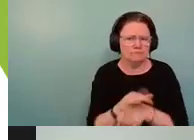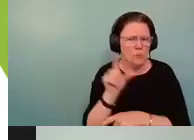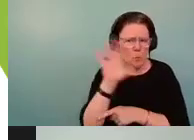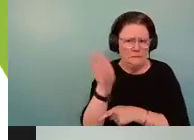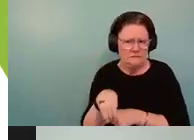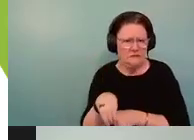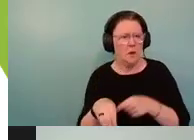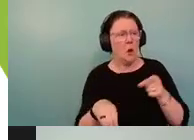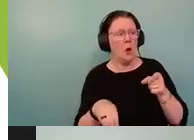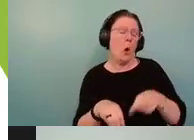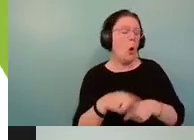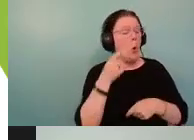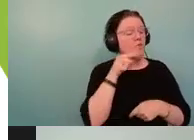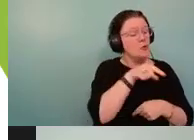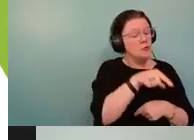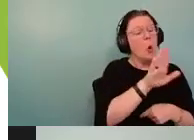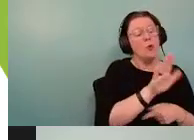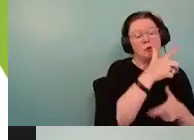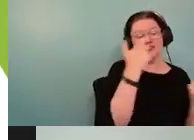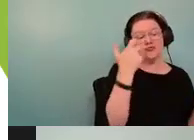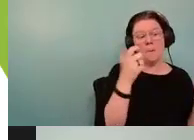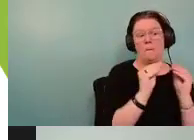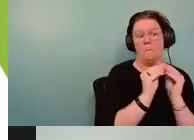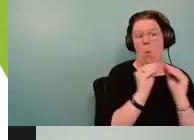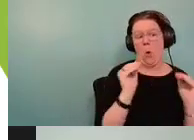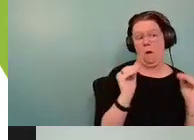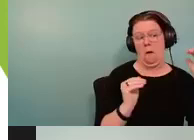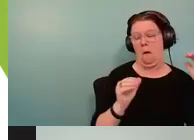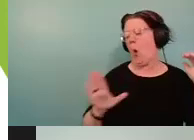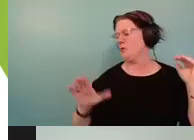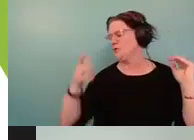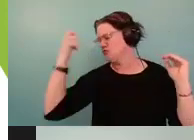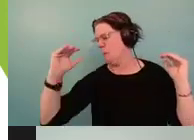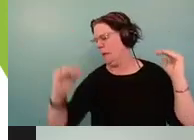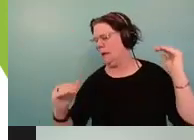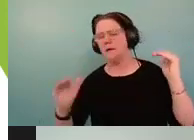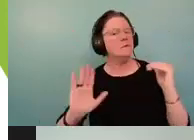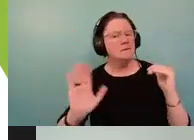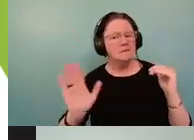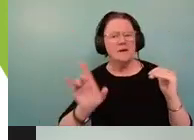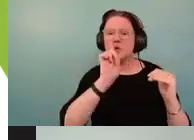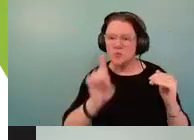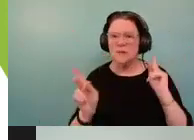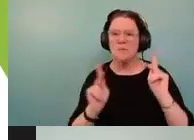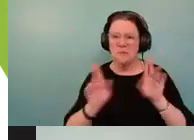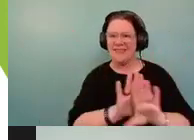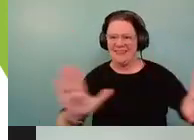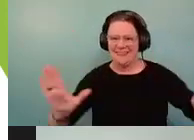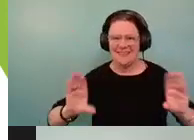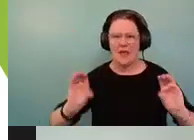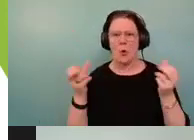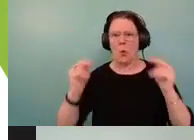this is a bigger trauma than this is, because it really is individually interpreted by that person